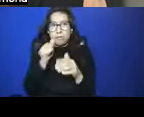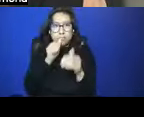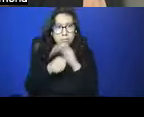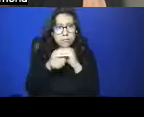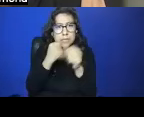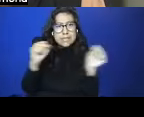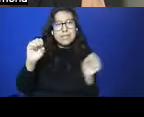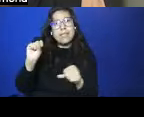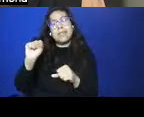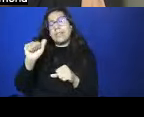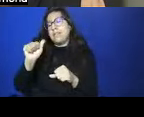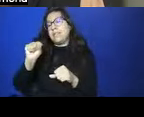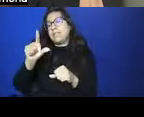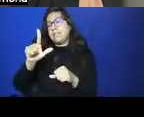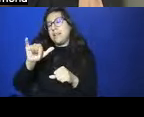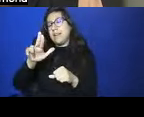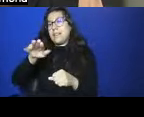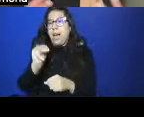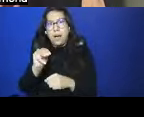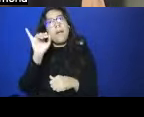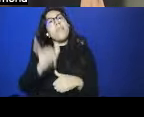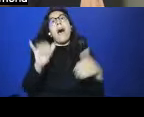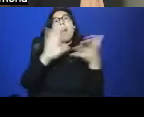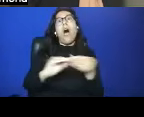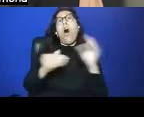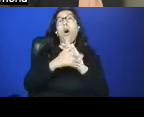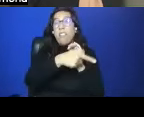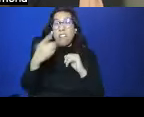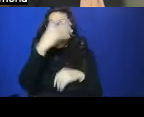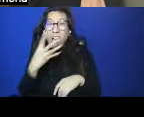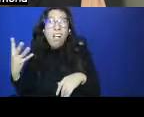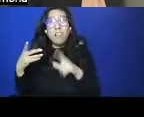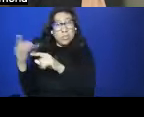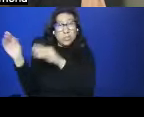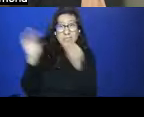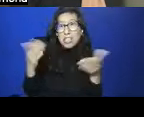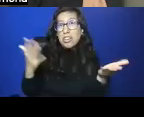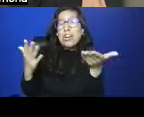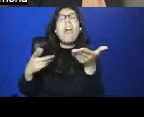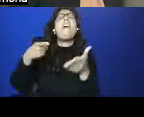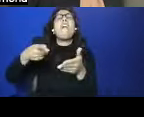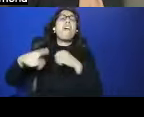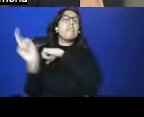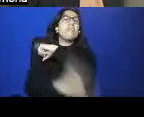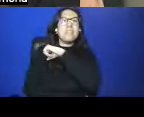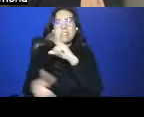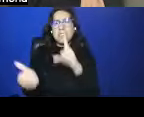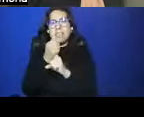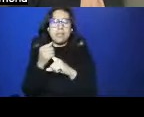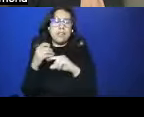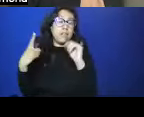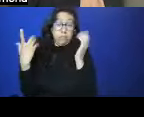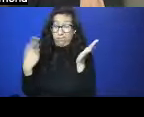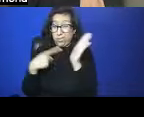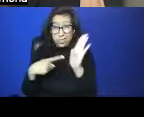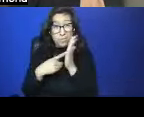related to narratives linking people to crime or to securing the southern border. I see an example of this right now in